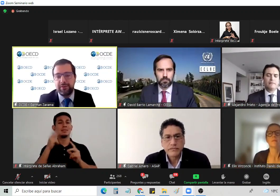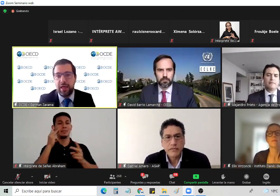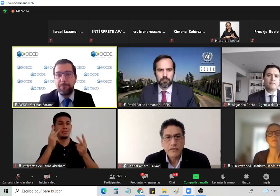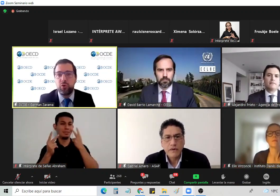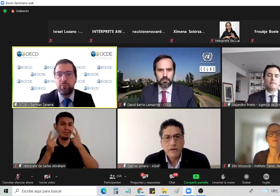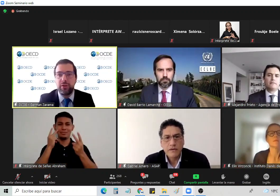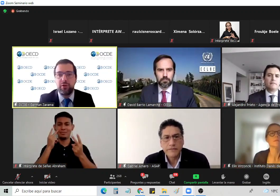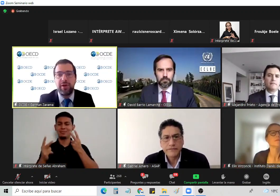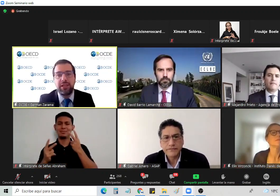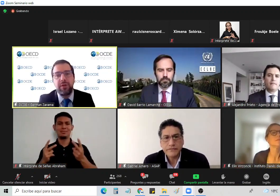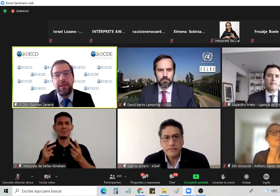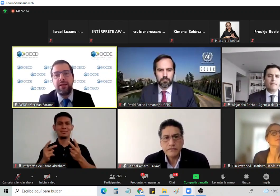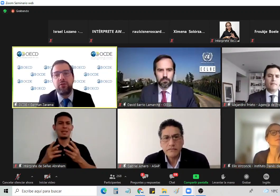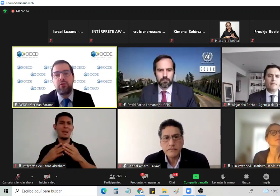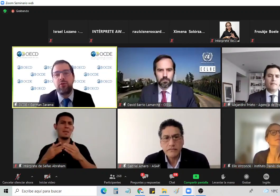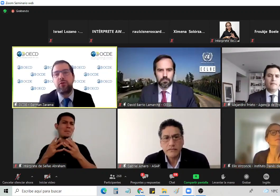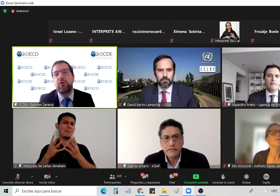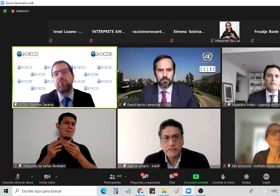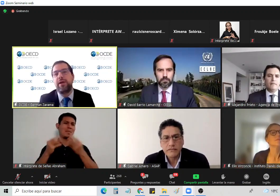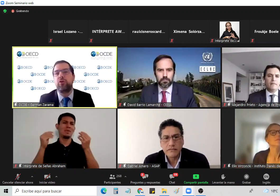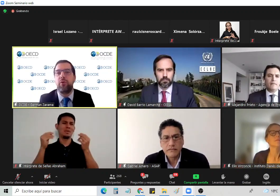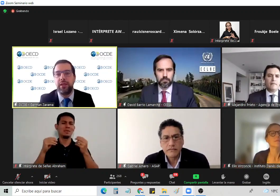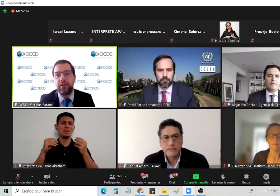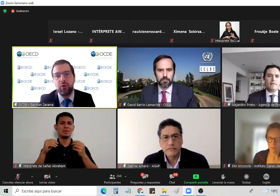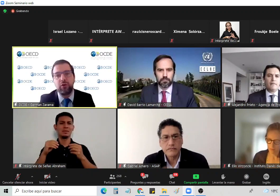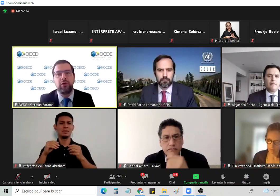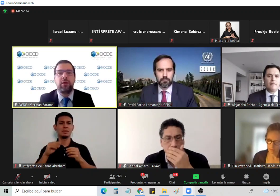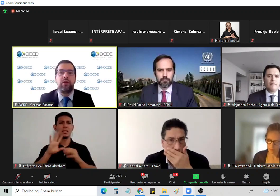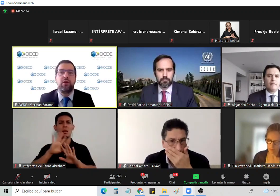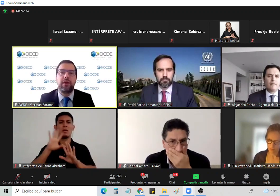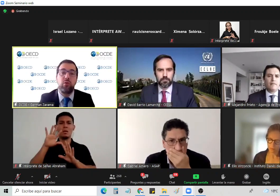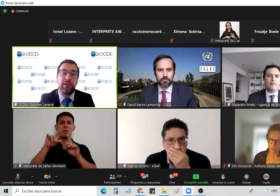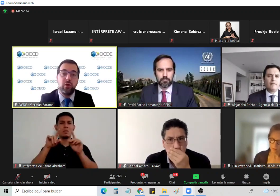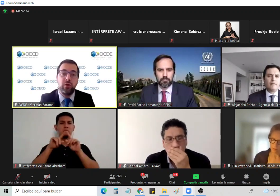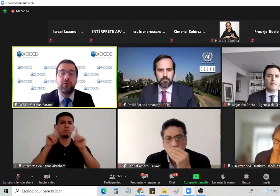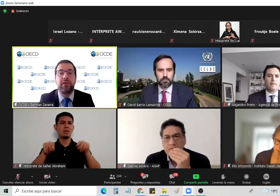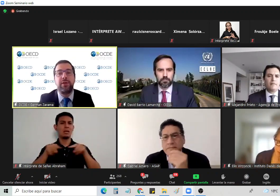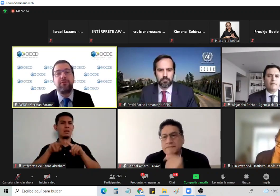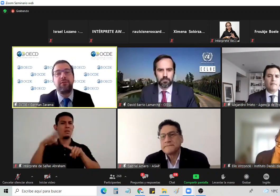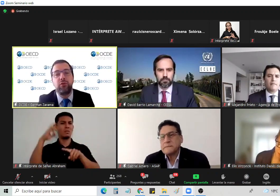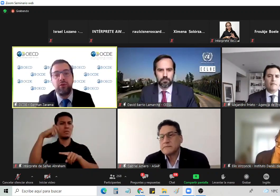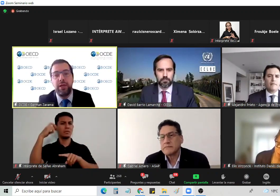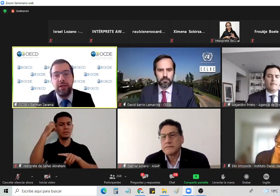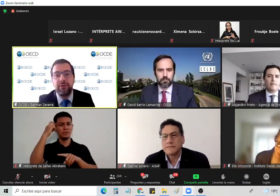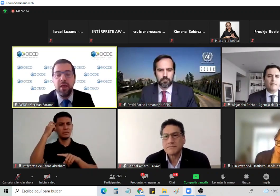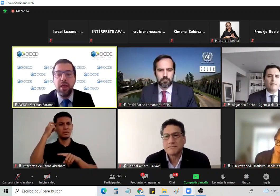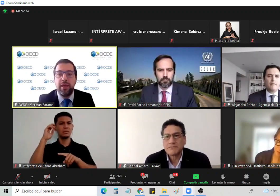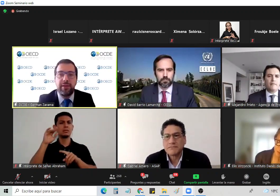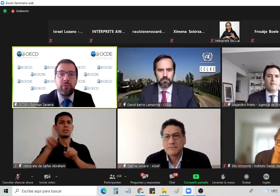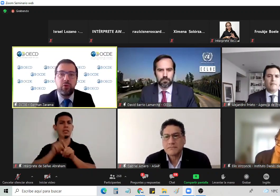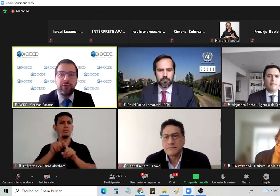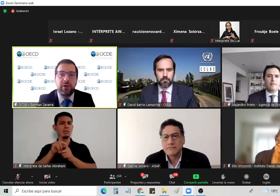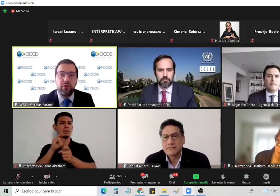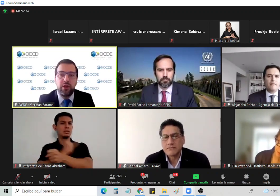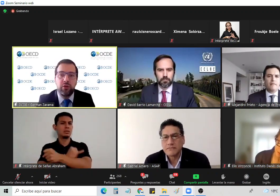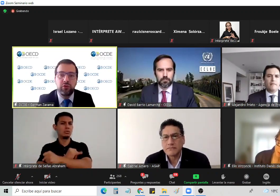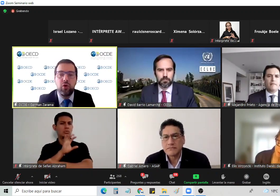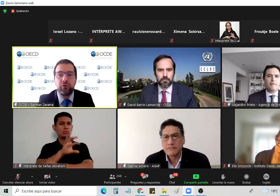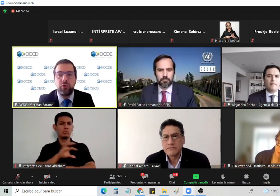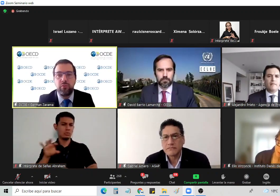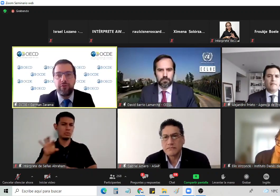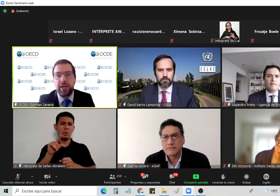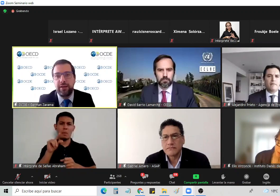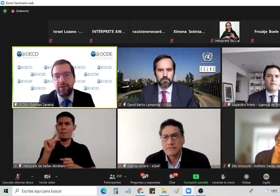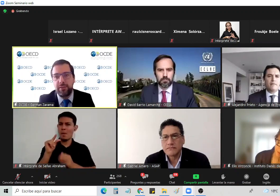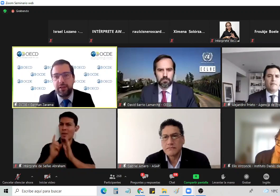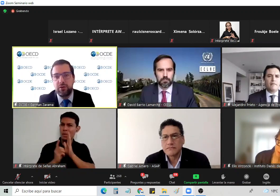edge and this has been seen mostly in environments where the political regulatory